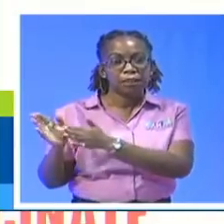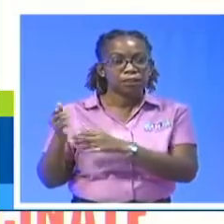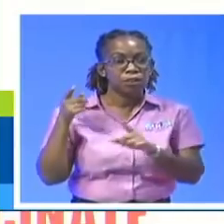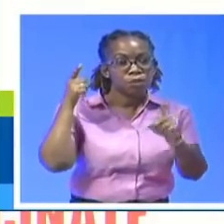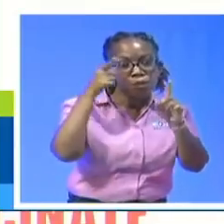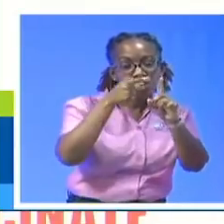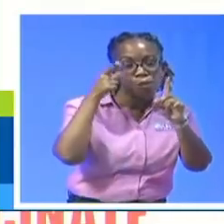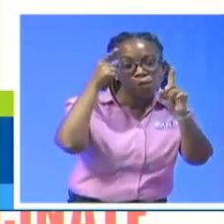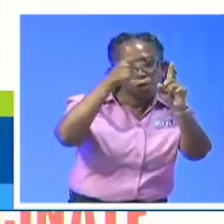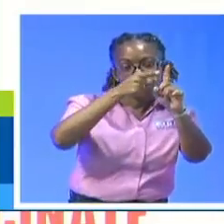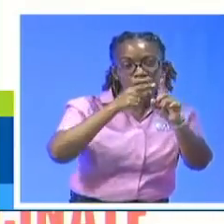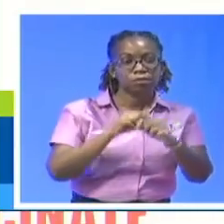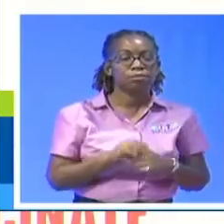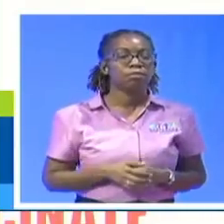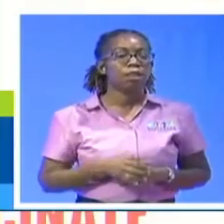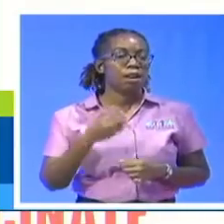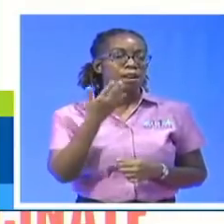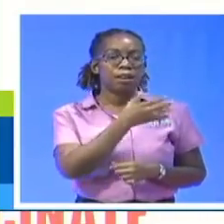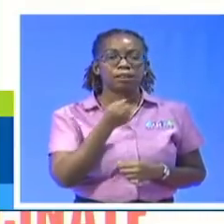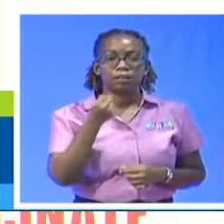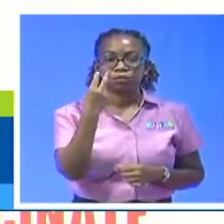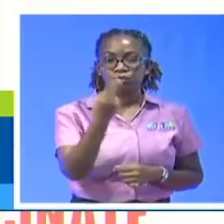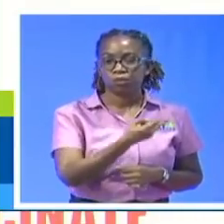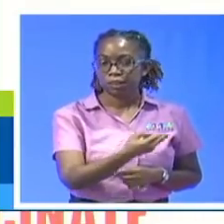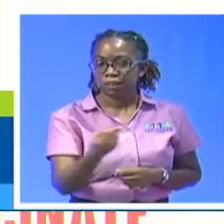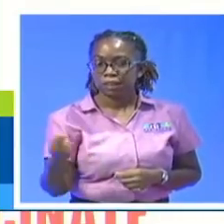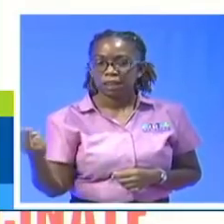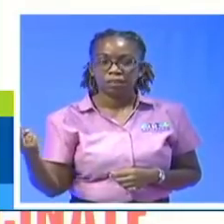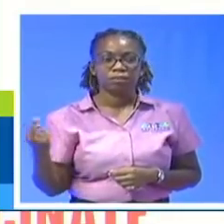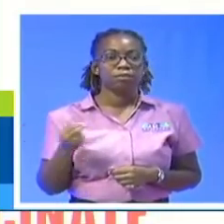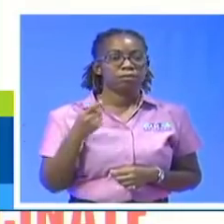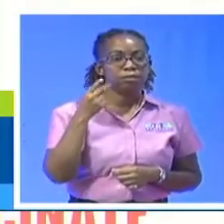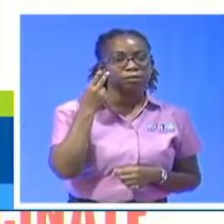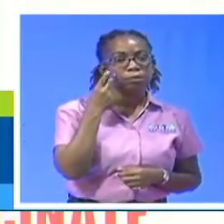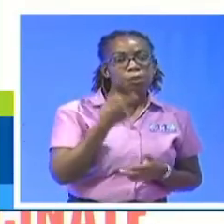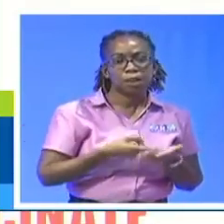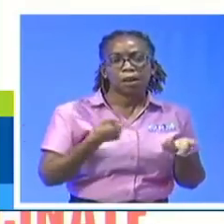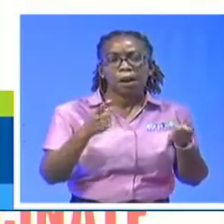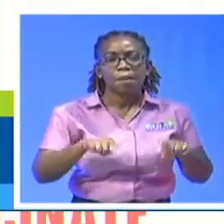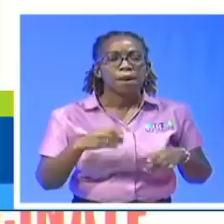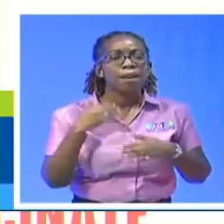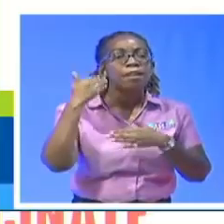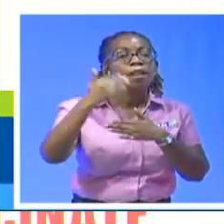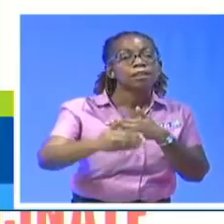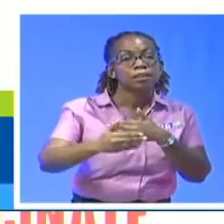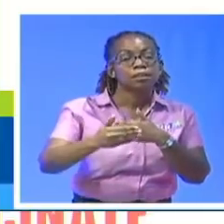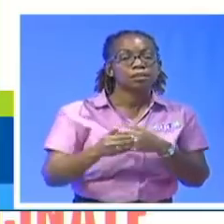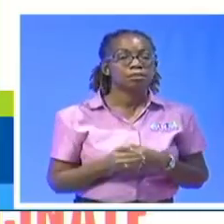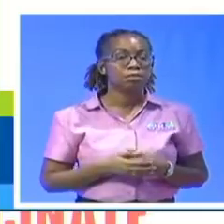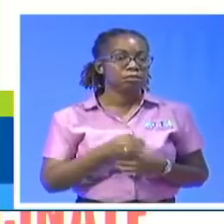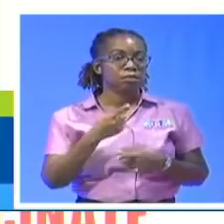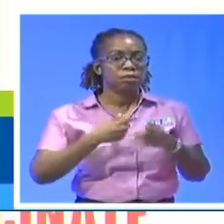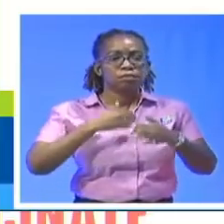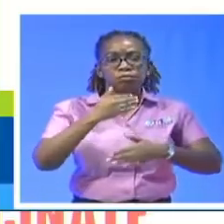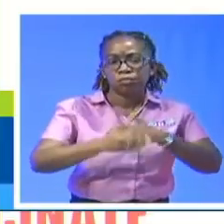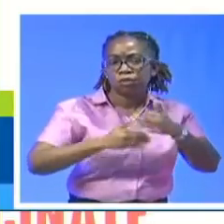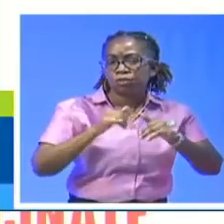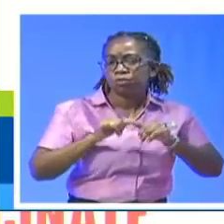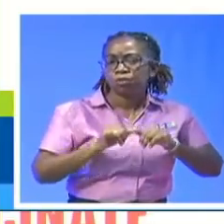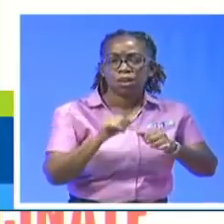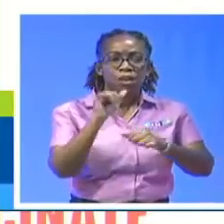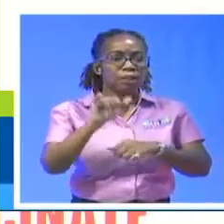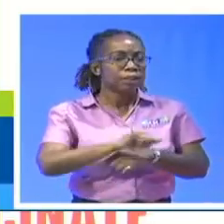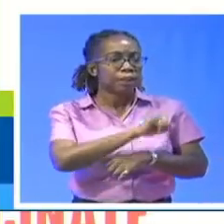responses, allocate resources, and evaluate our outcomes. And it's a cyclical in nature. Since the establishment